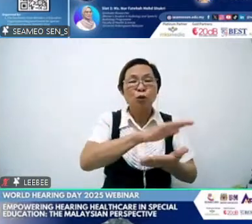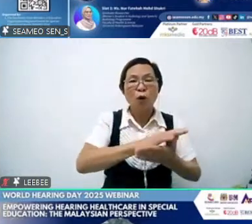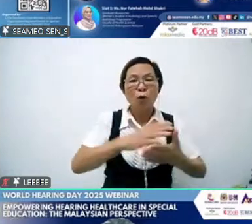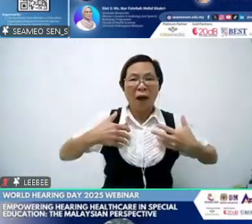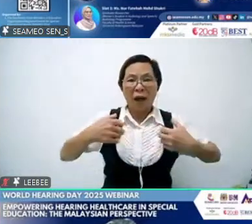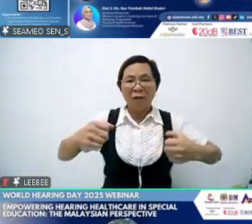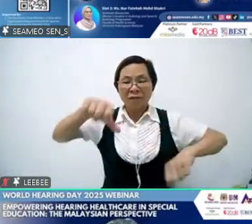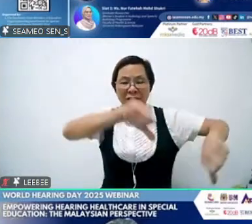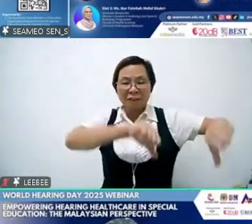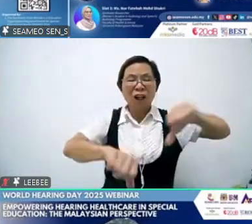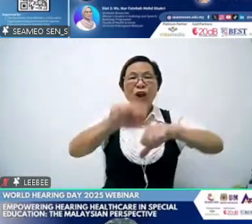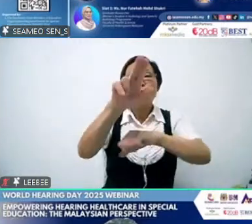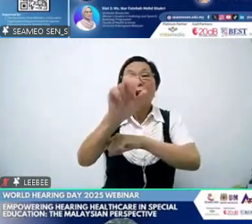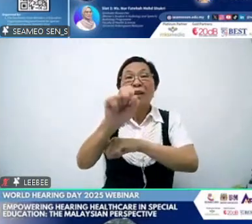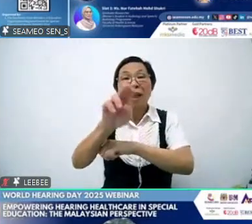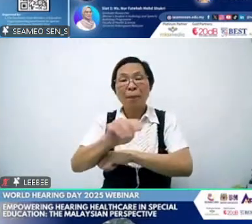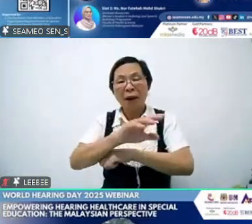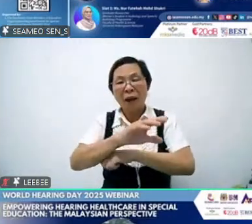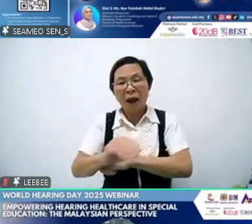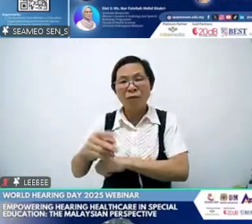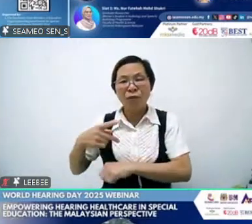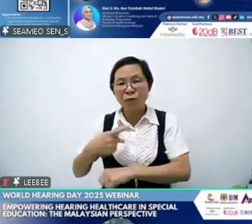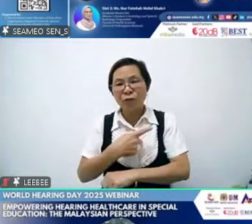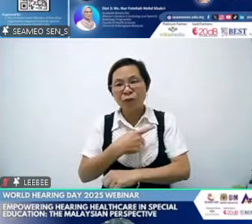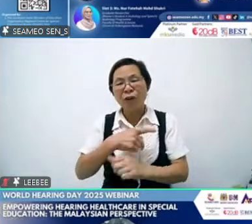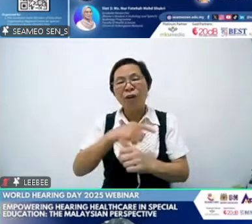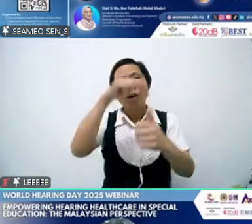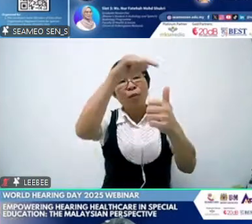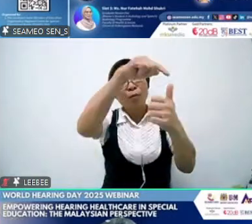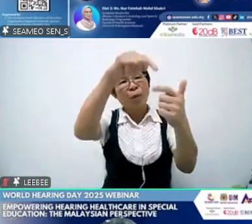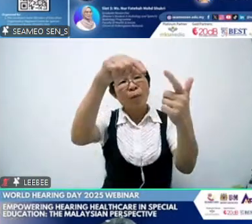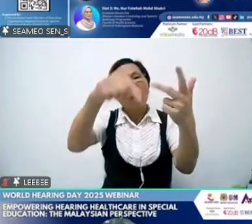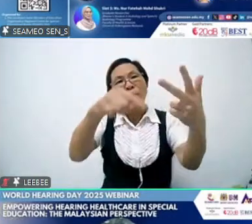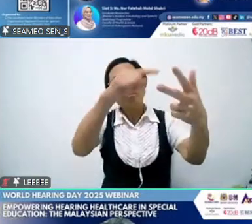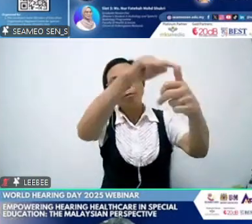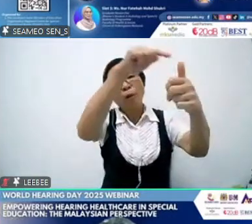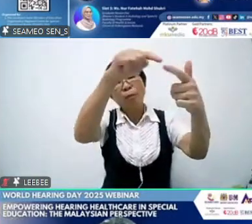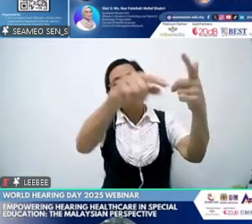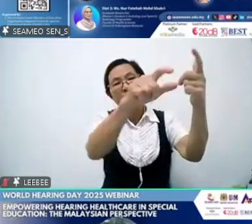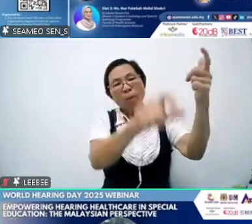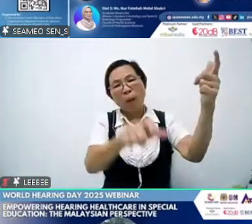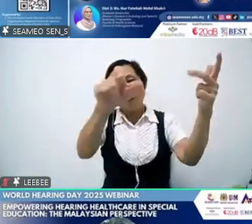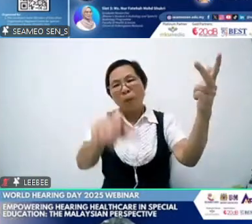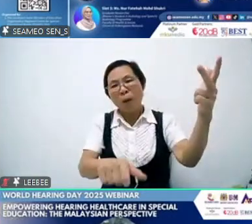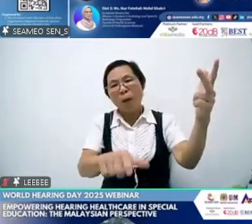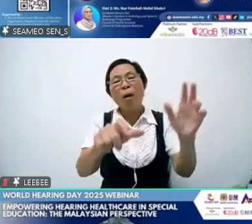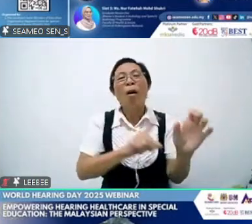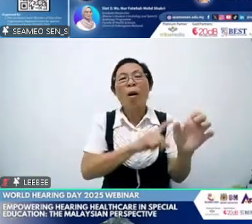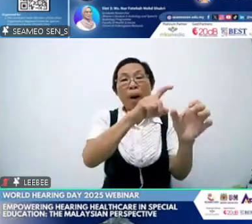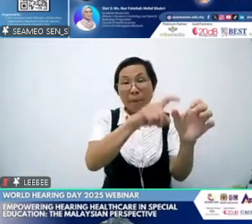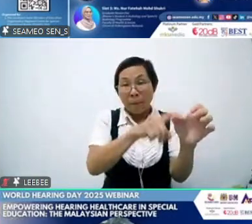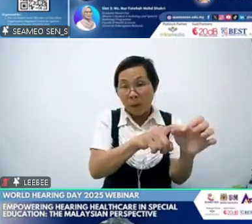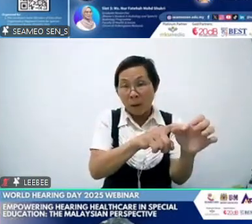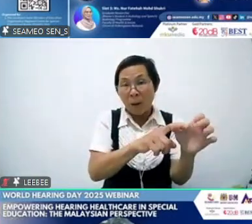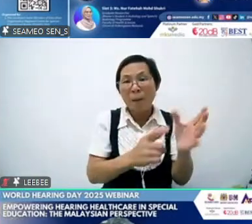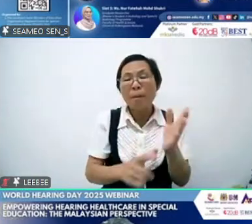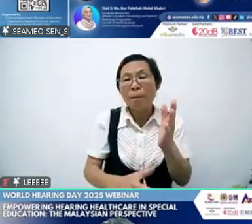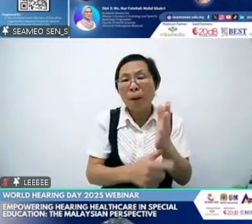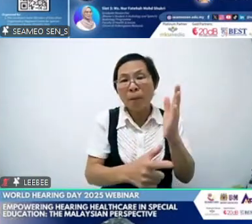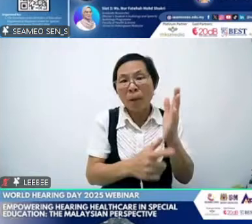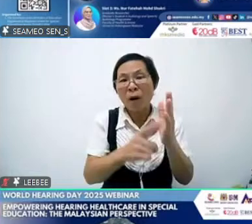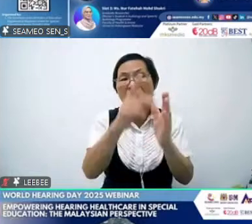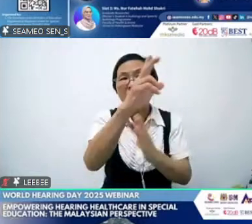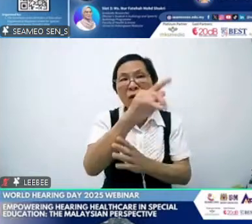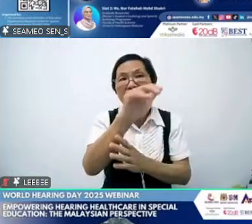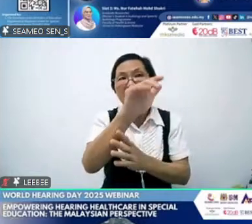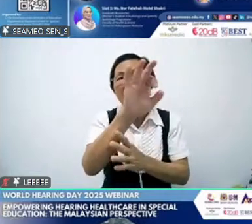Malaysia, and will feature our three keynote speakers, Associate Professor Dr. Rafidah Mazlan, Madam Cheu